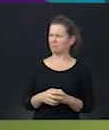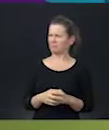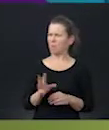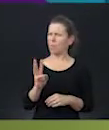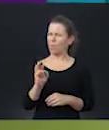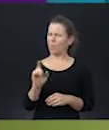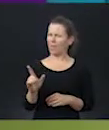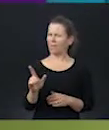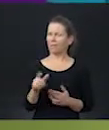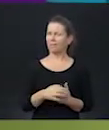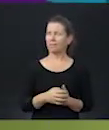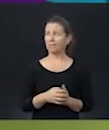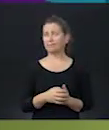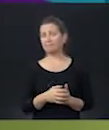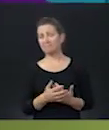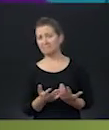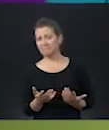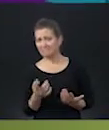Well,